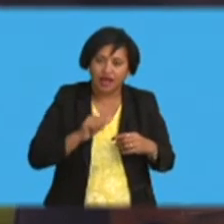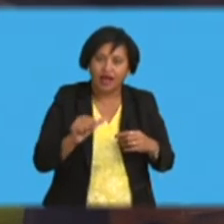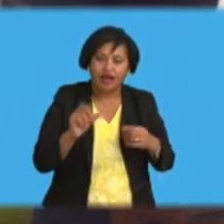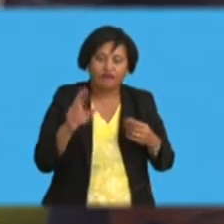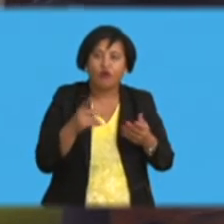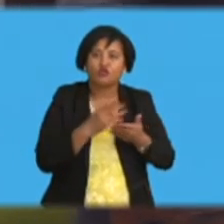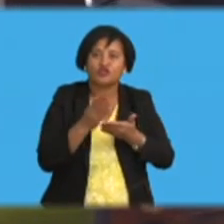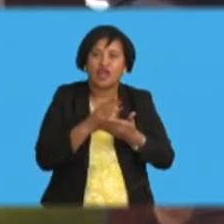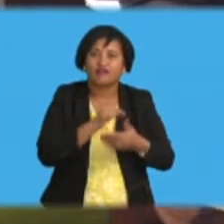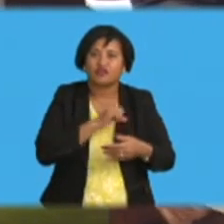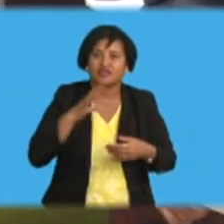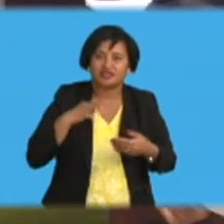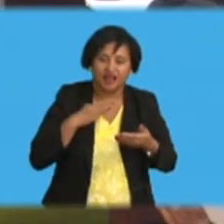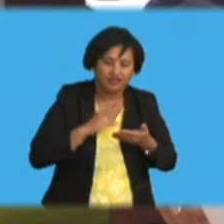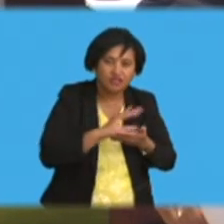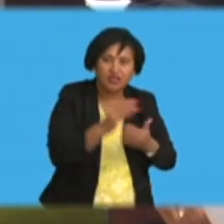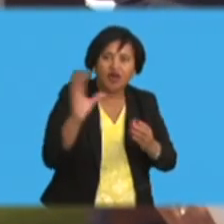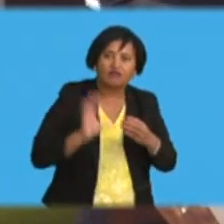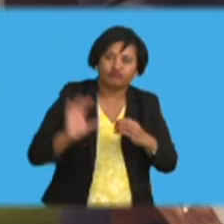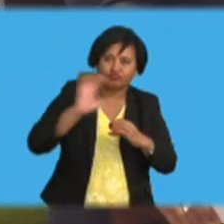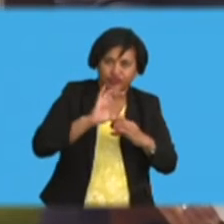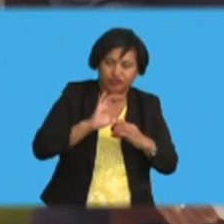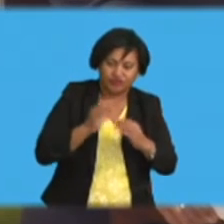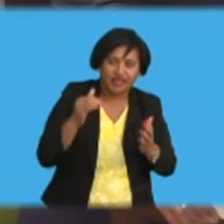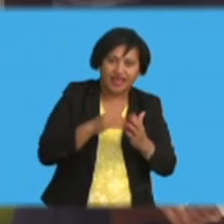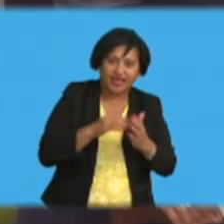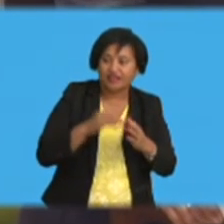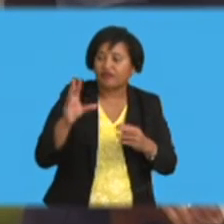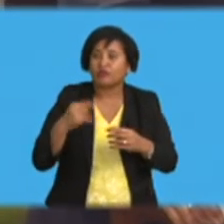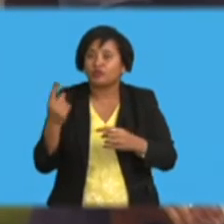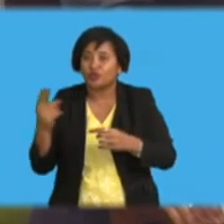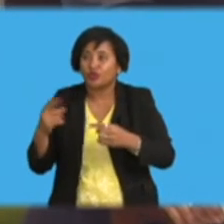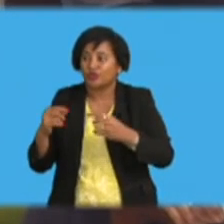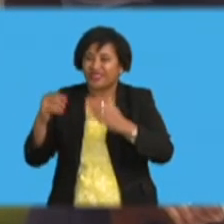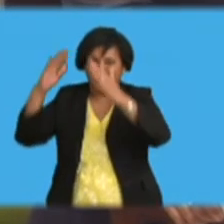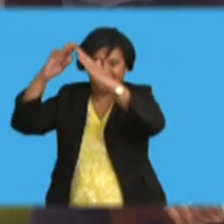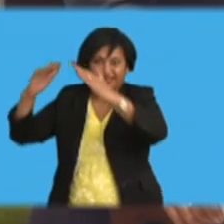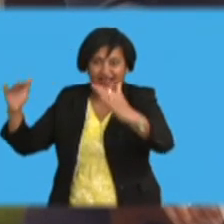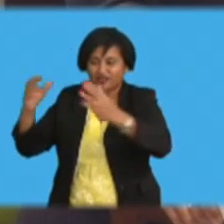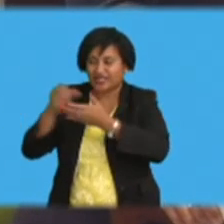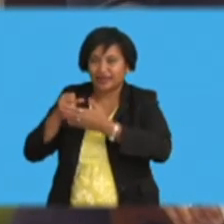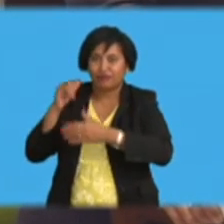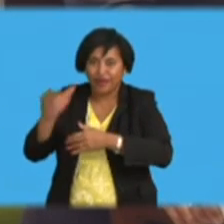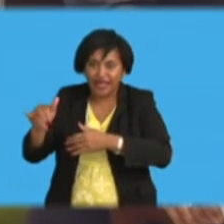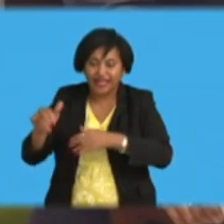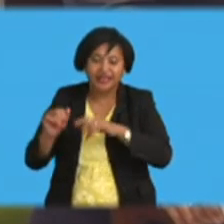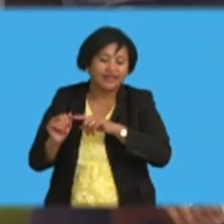history. Each staff member, from those who work on the hangar floor to those in the administration offices,